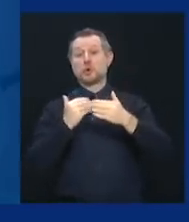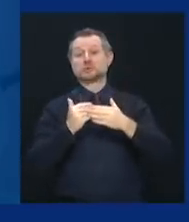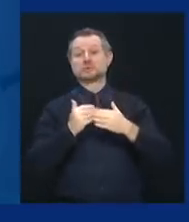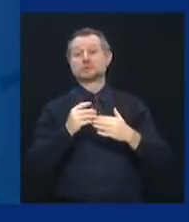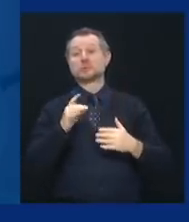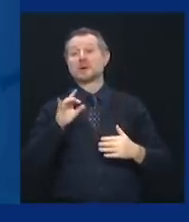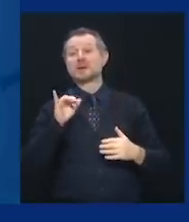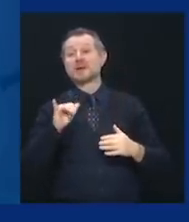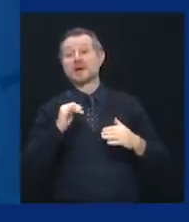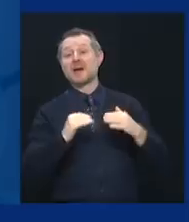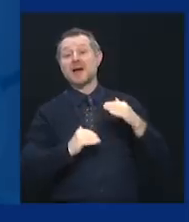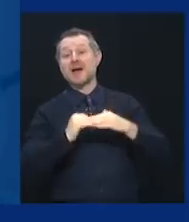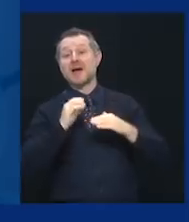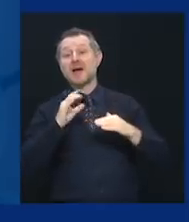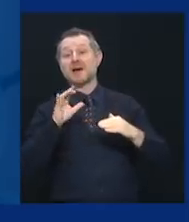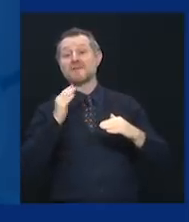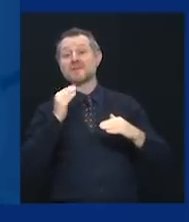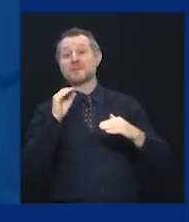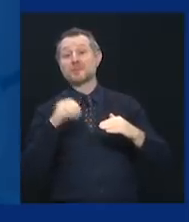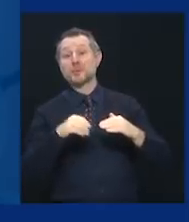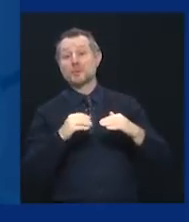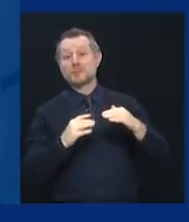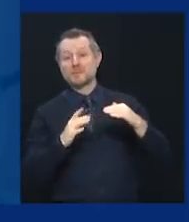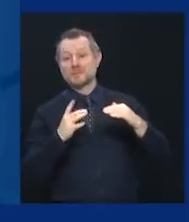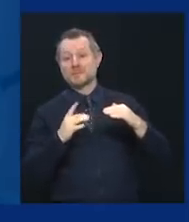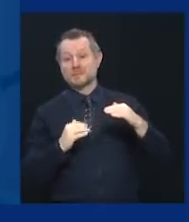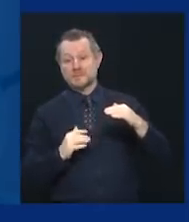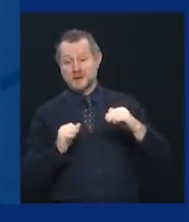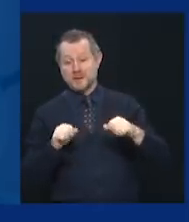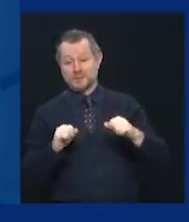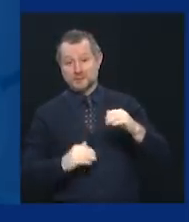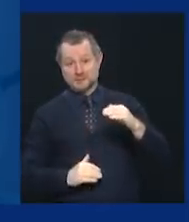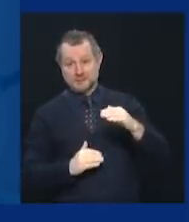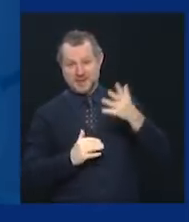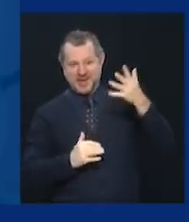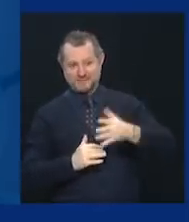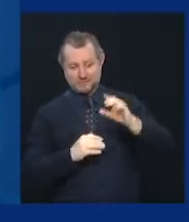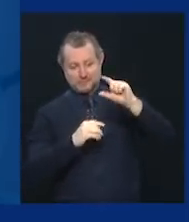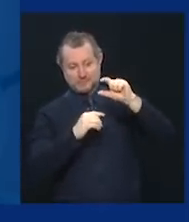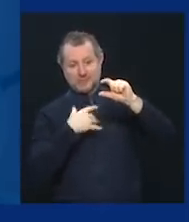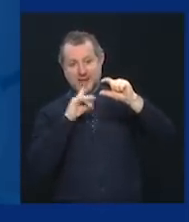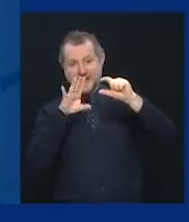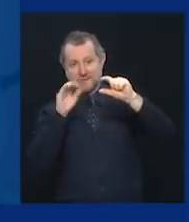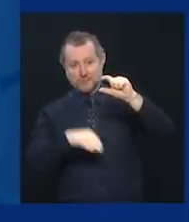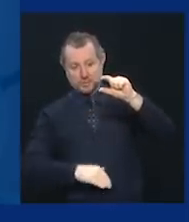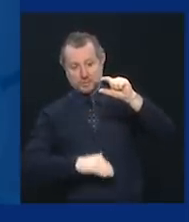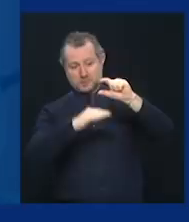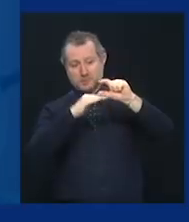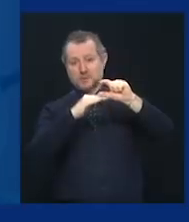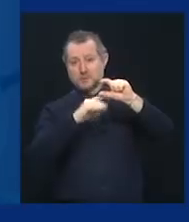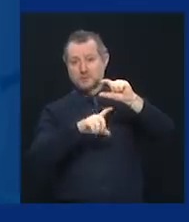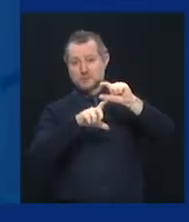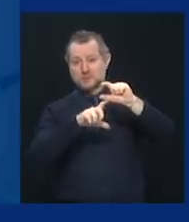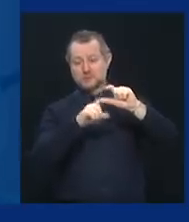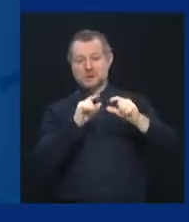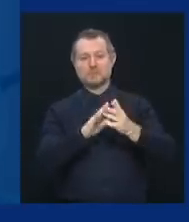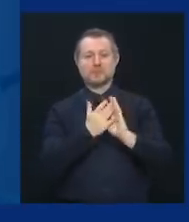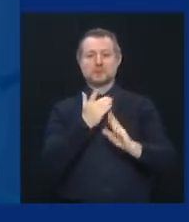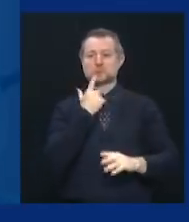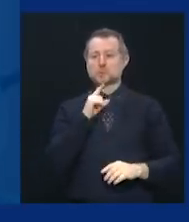of 15% capacity, that's going to be a red zone closed down for that